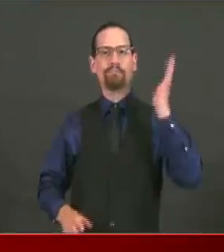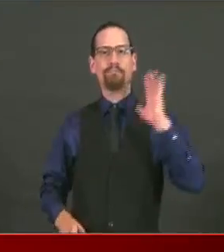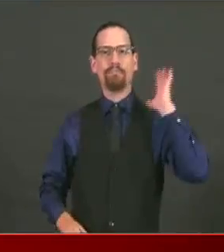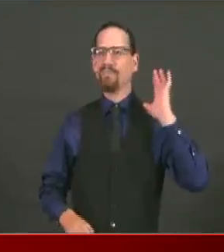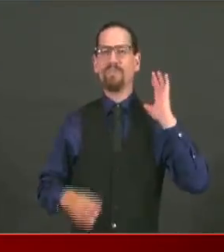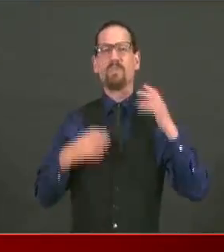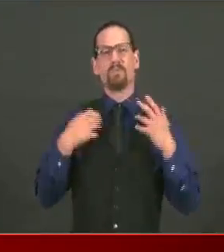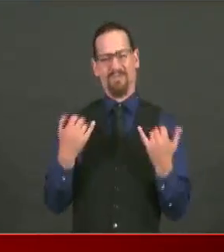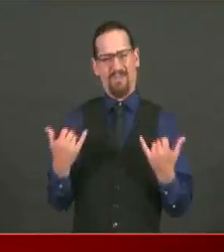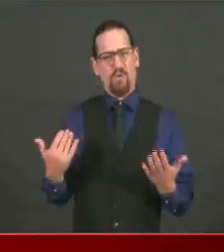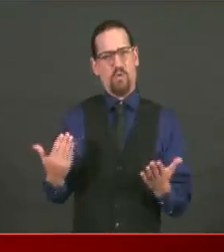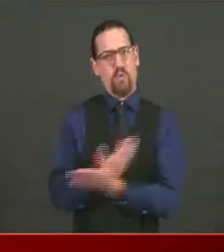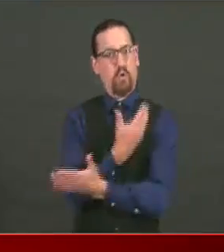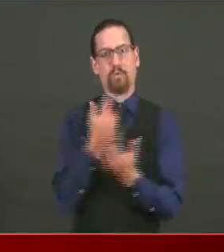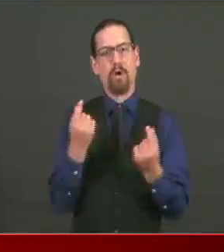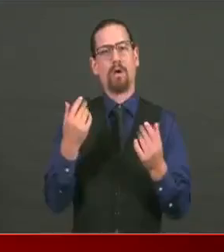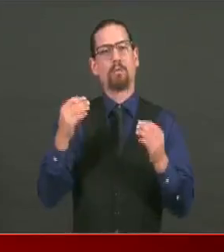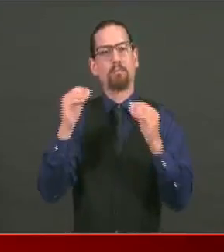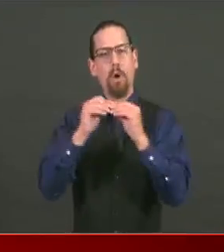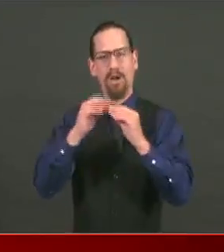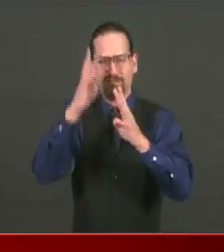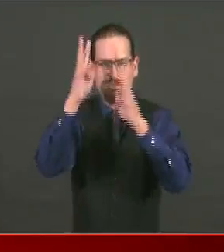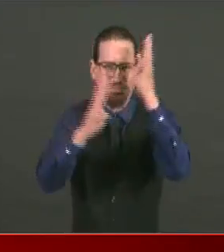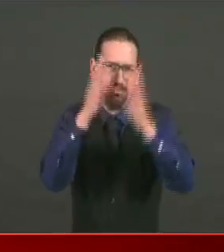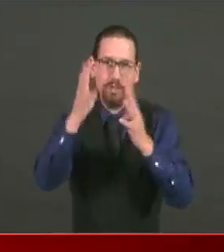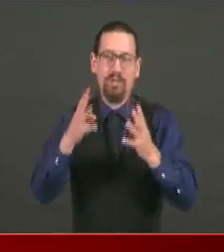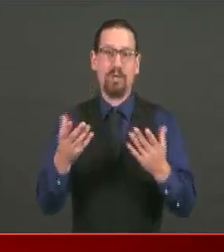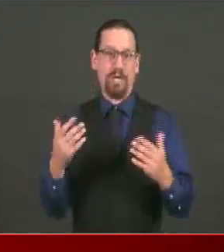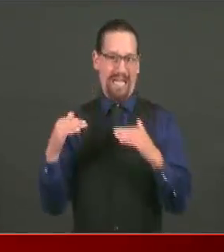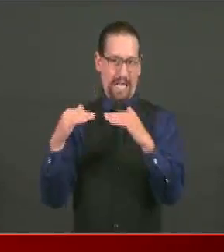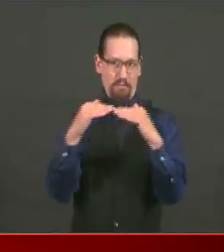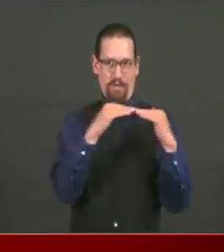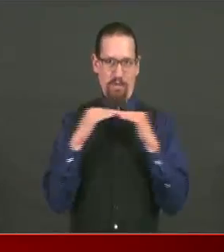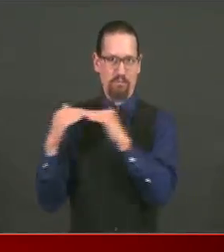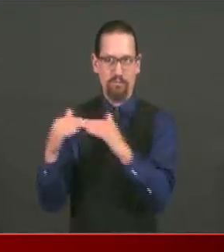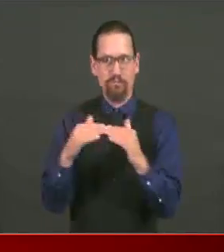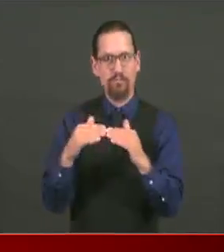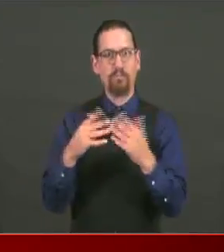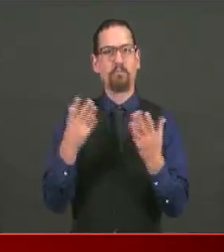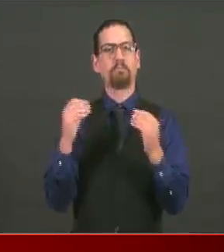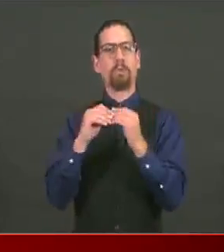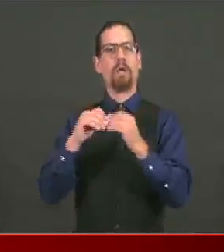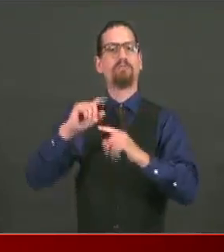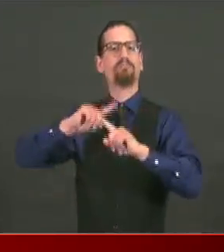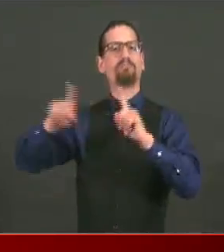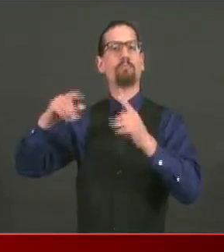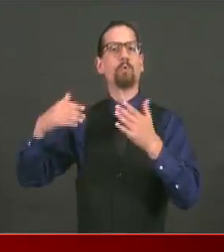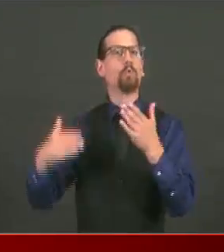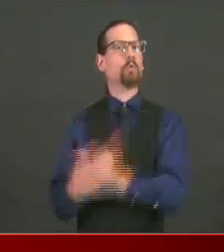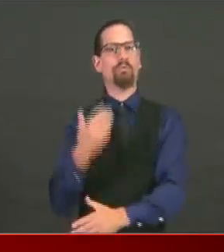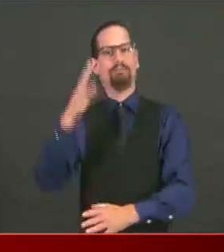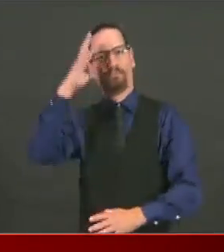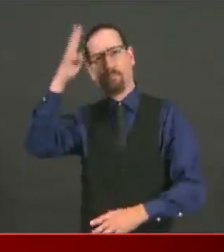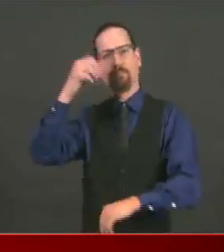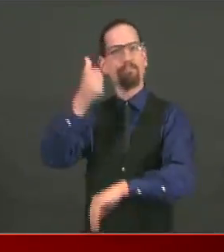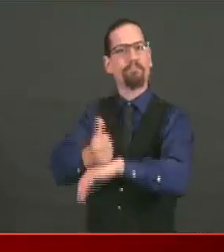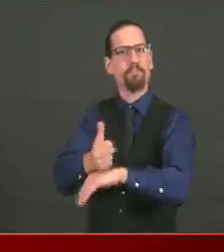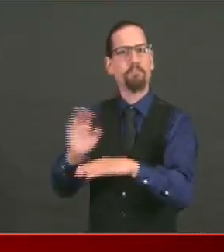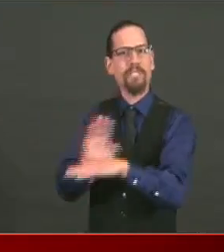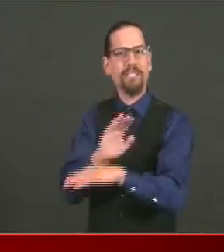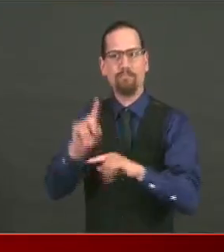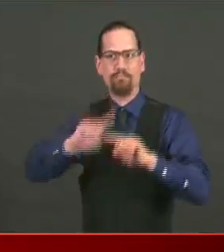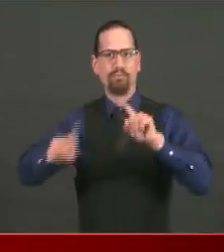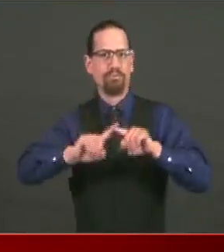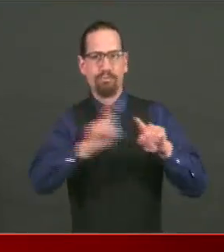more equal, more resilient, and more committed to every single Rhode Islander to make sure they